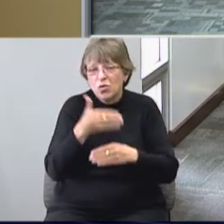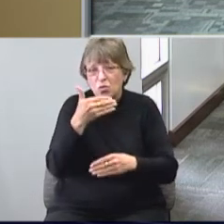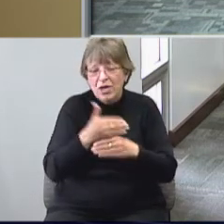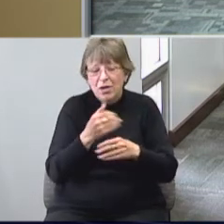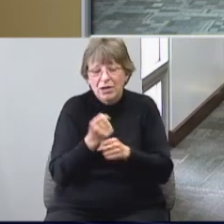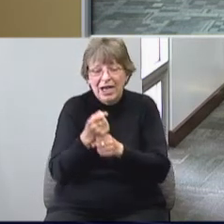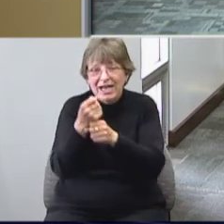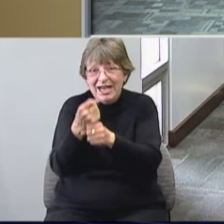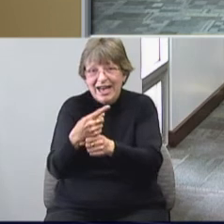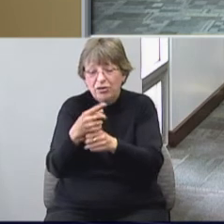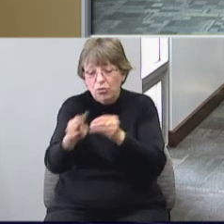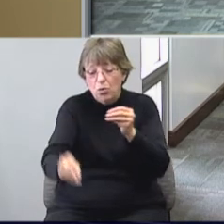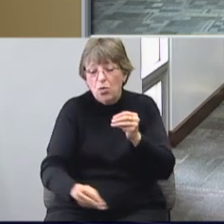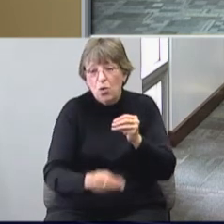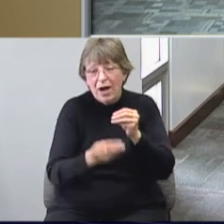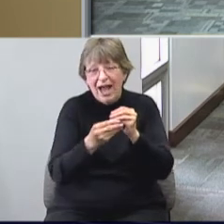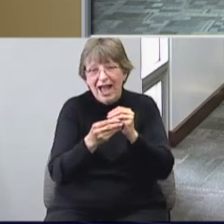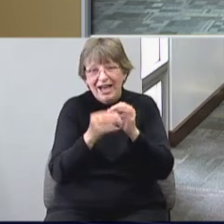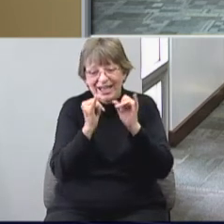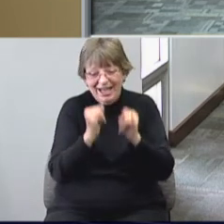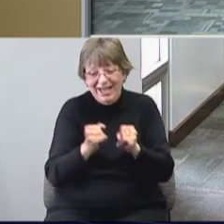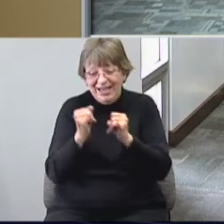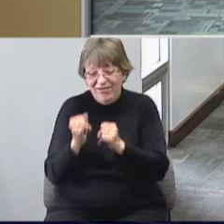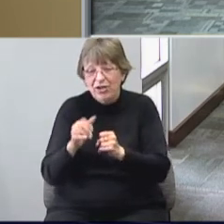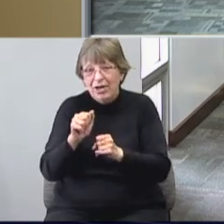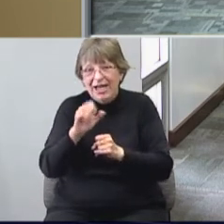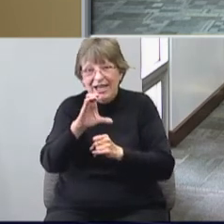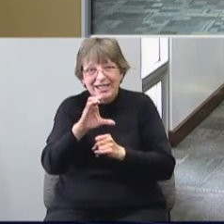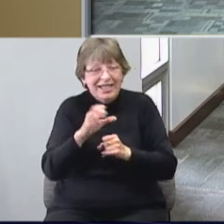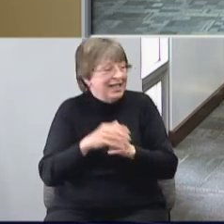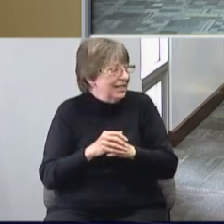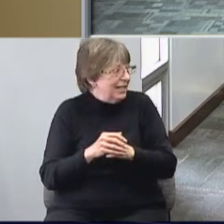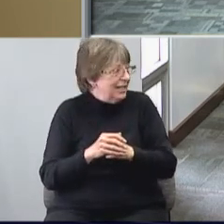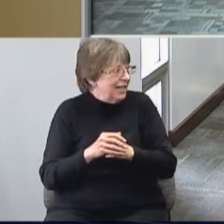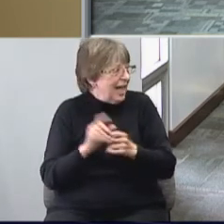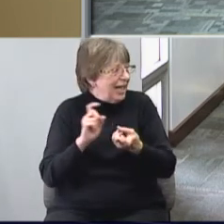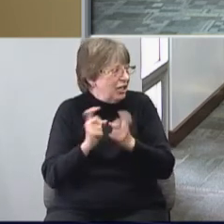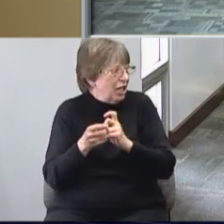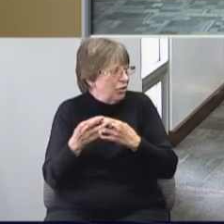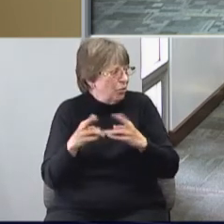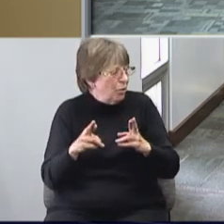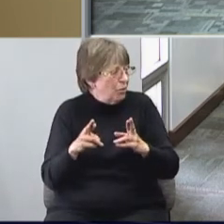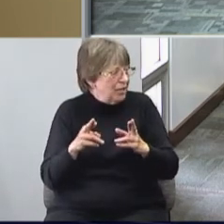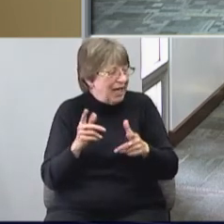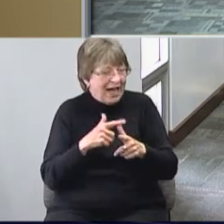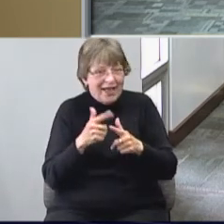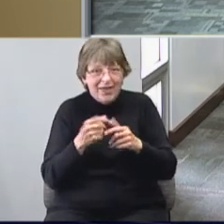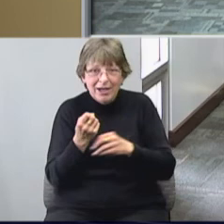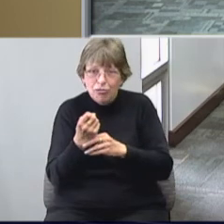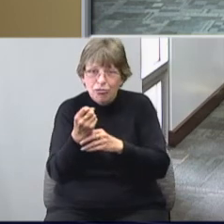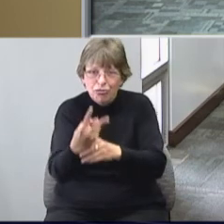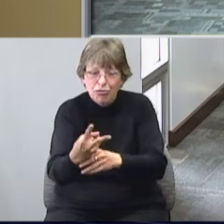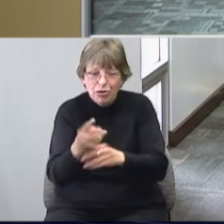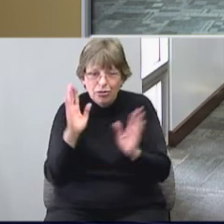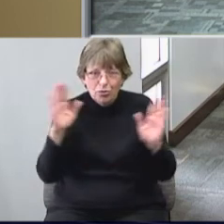year and put new individual air conditions and paint the rooms. And next year we're going to focus on all the room carpet and